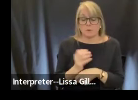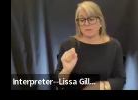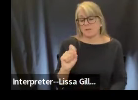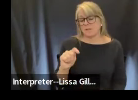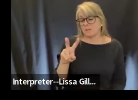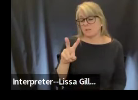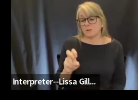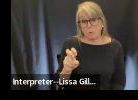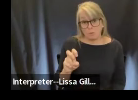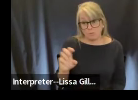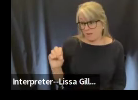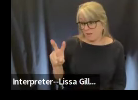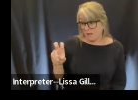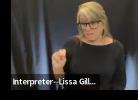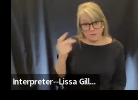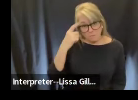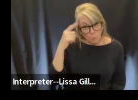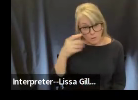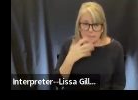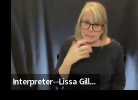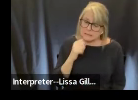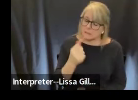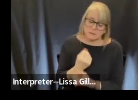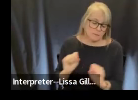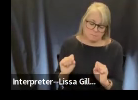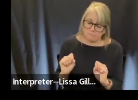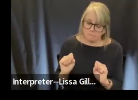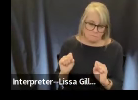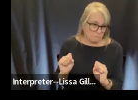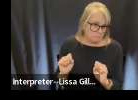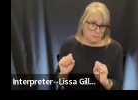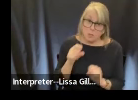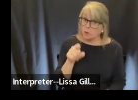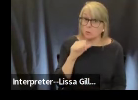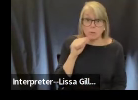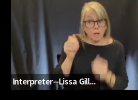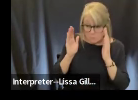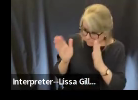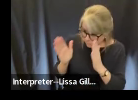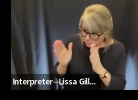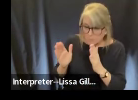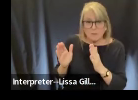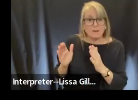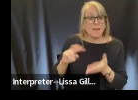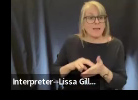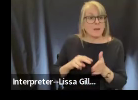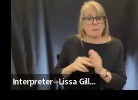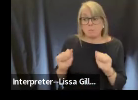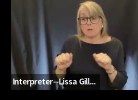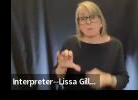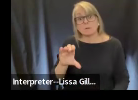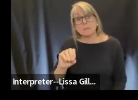their ovens for heating. That is unsafe. You're not attending to it. It's introducing a carbon monoxide